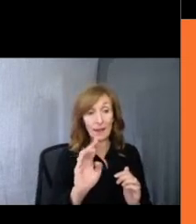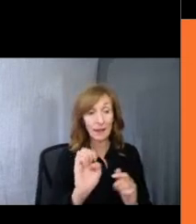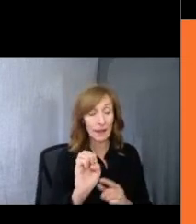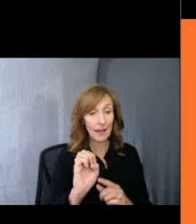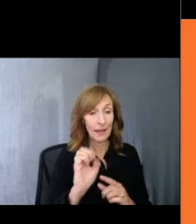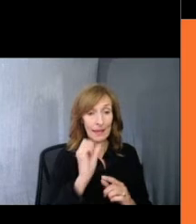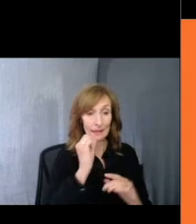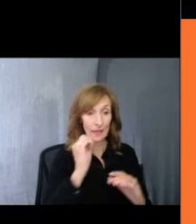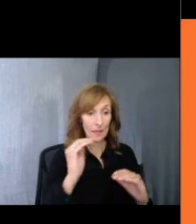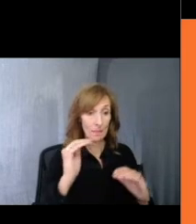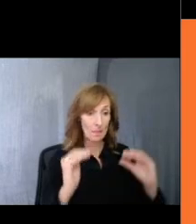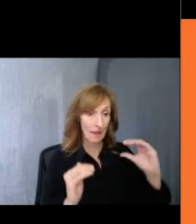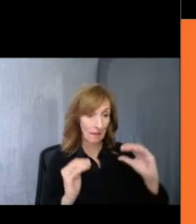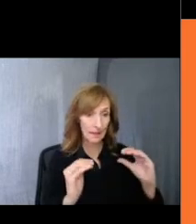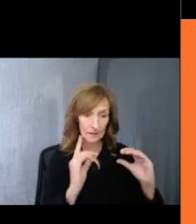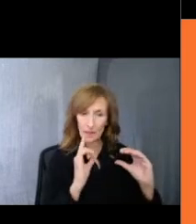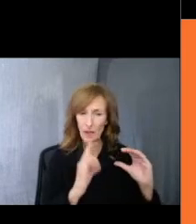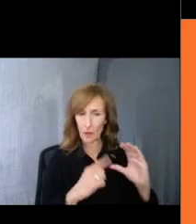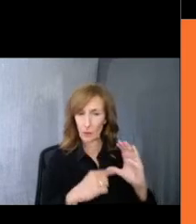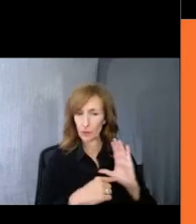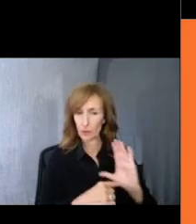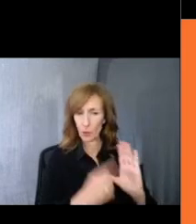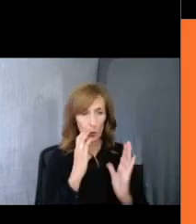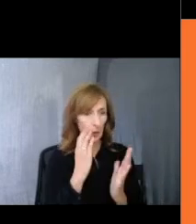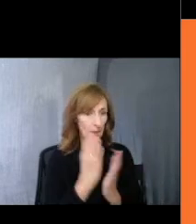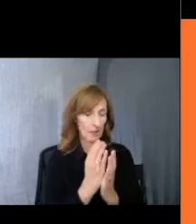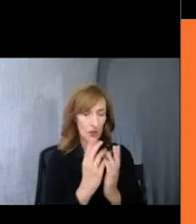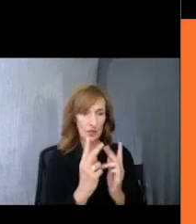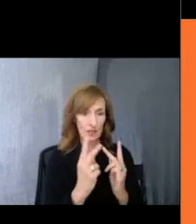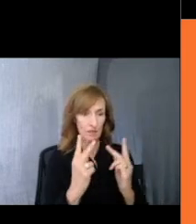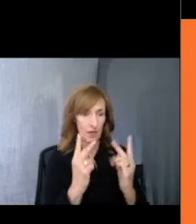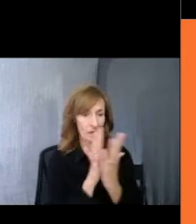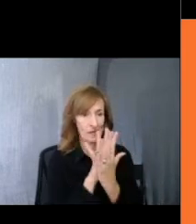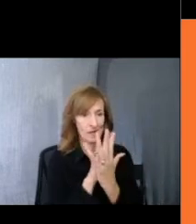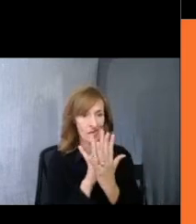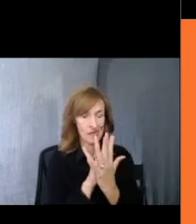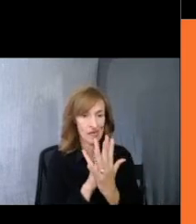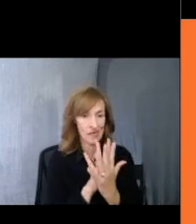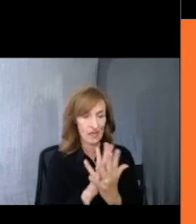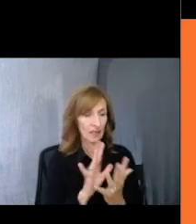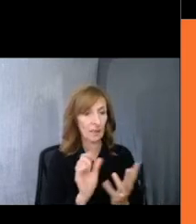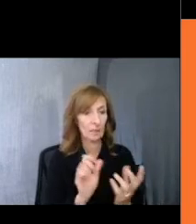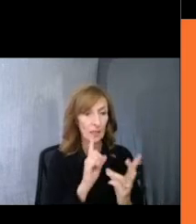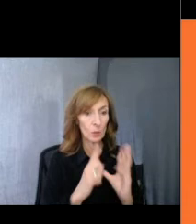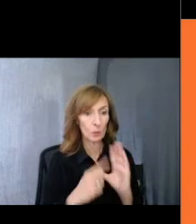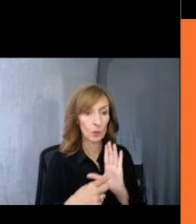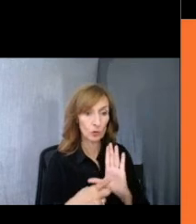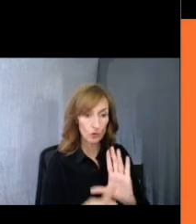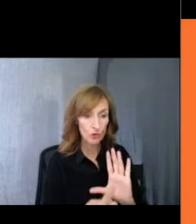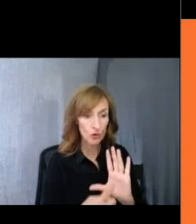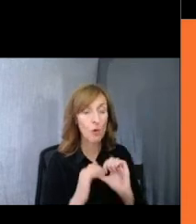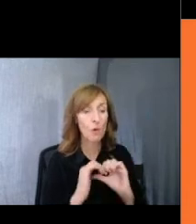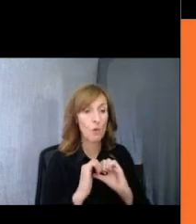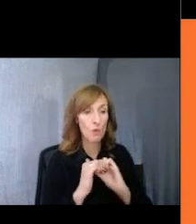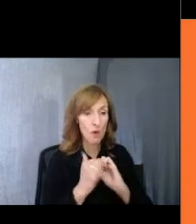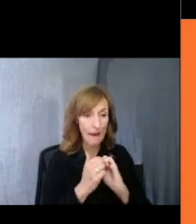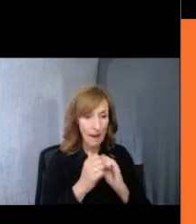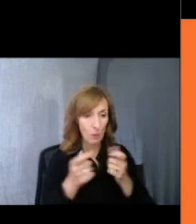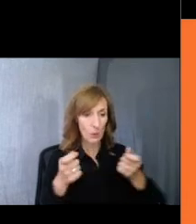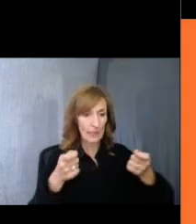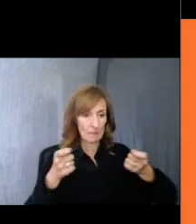the electrolytes that the kidneys handle and actually manage those levels in our